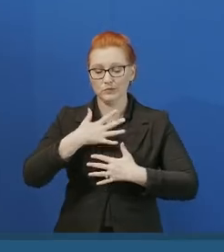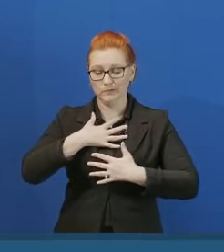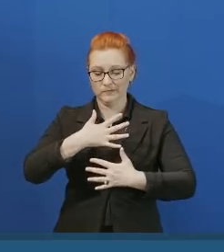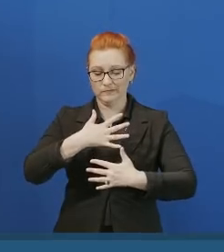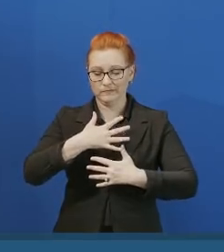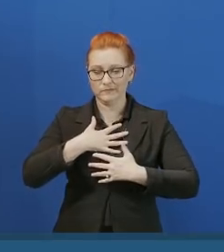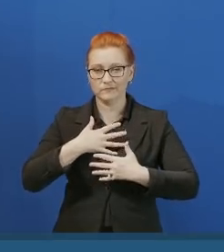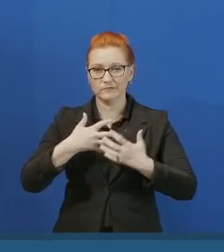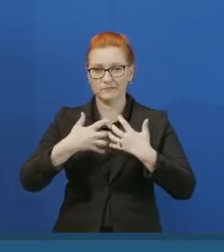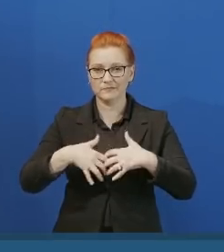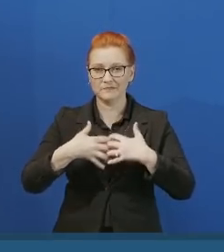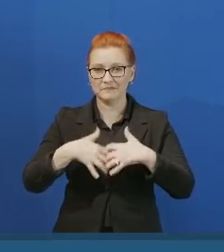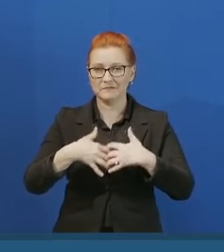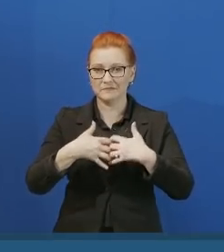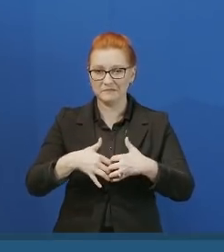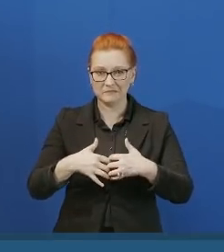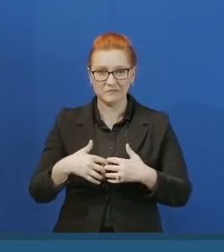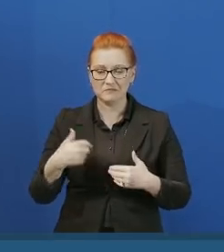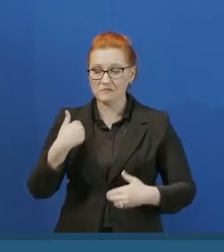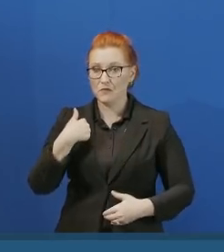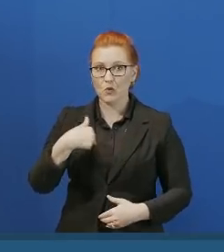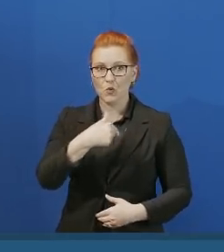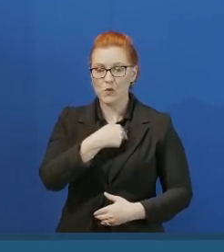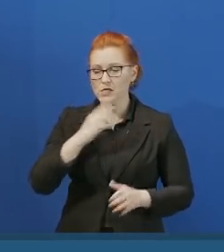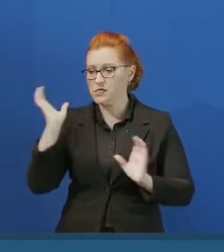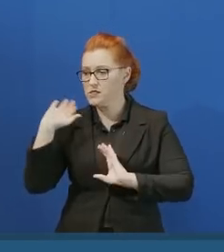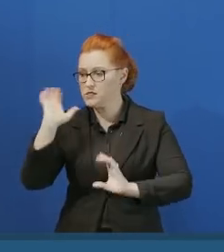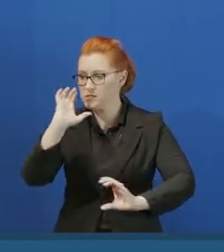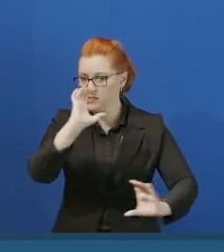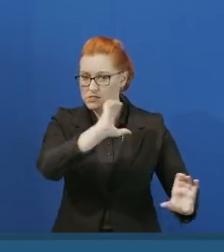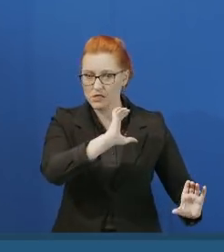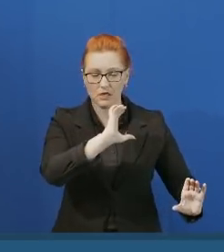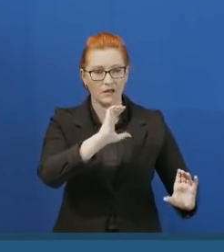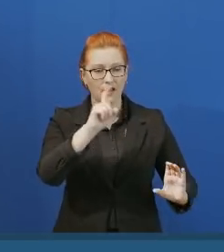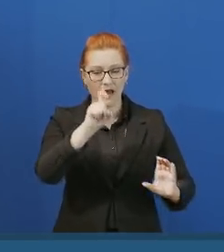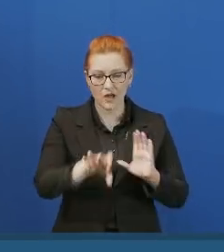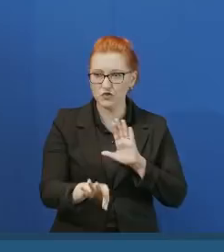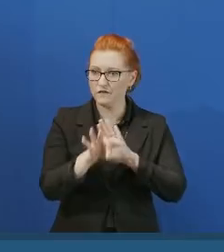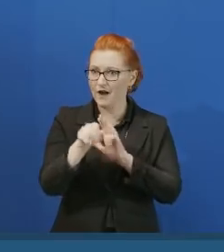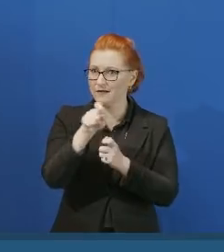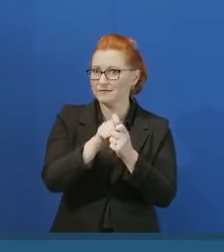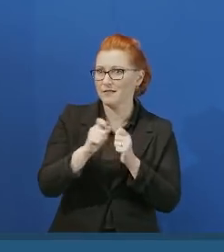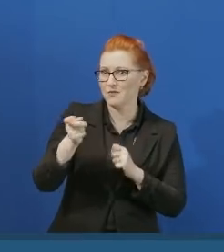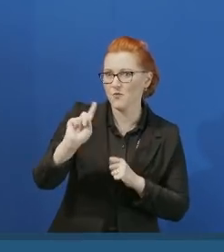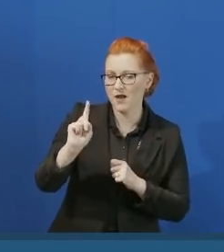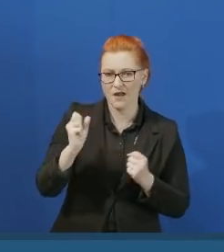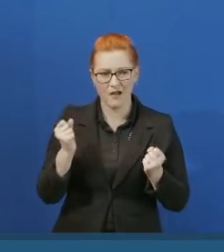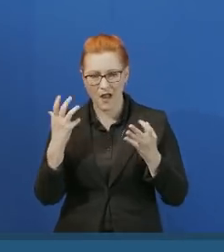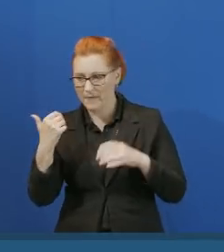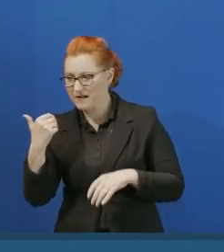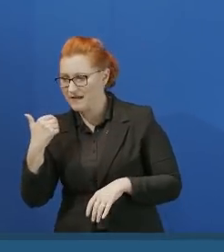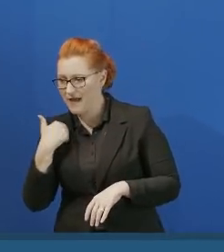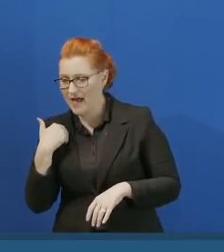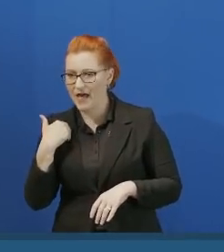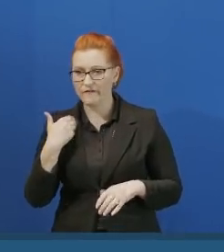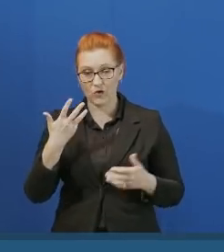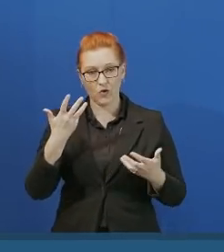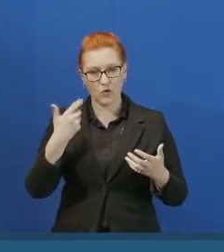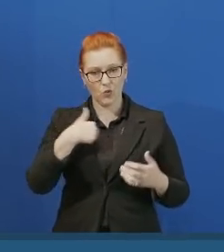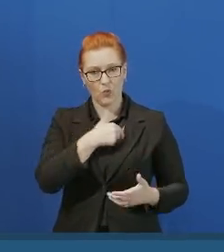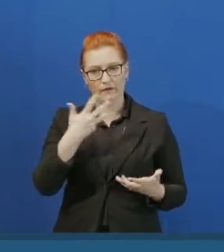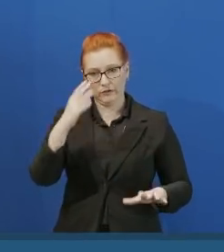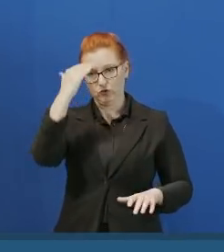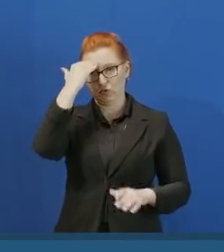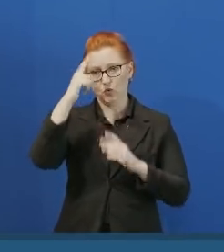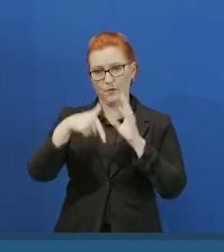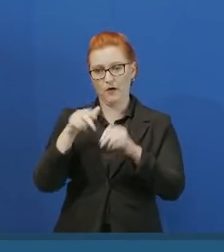Where are our ventilators? How many do we have? We knew of 300 in the state of Arizona. Gray represents